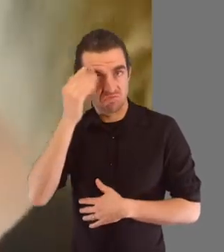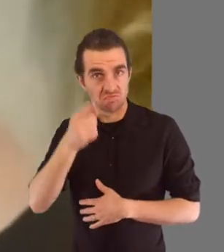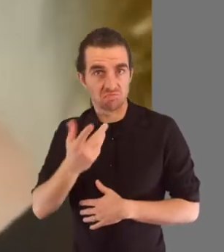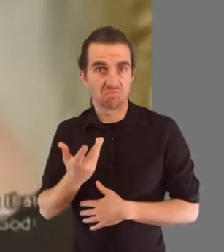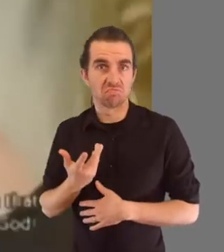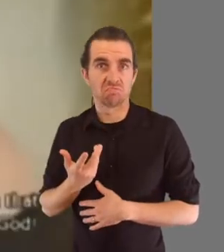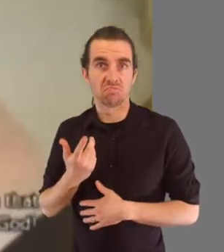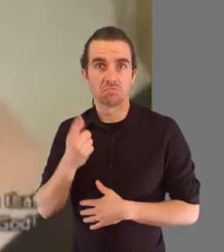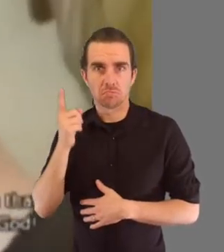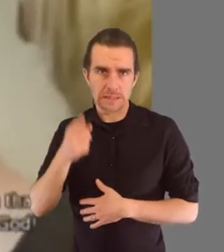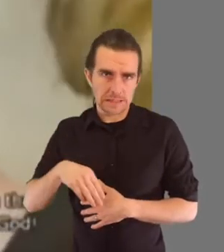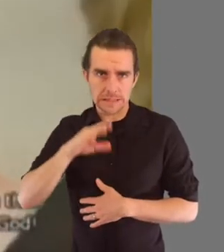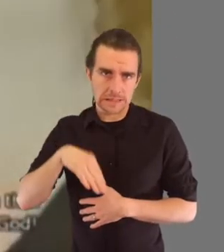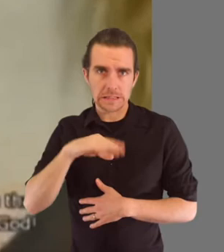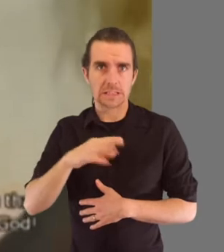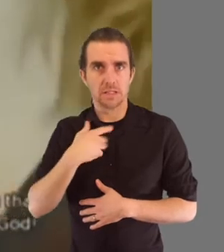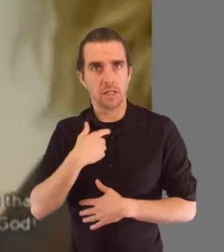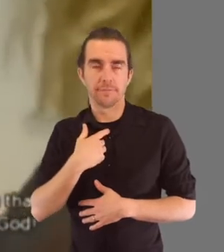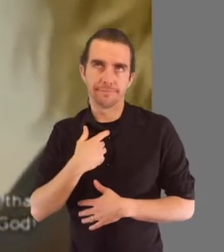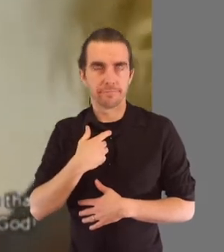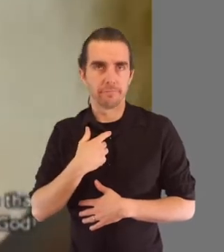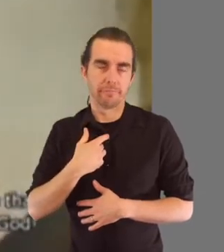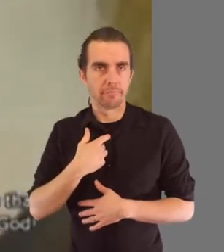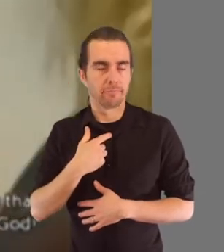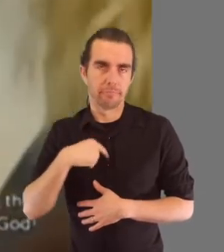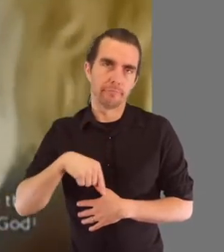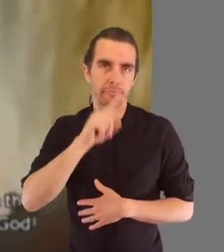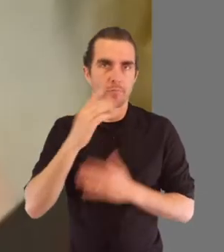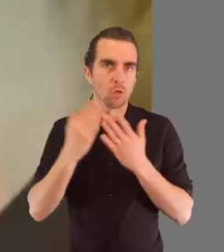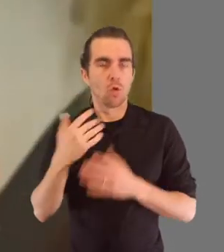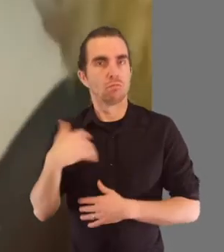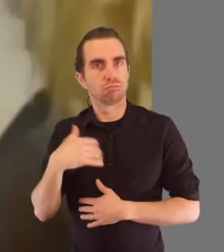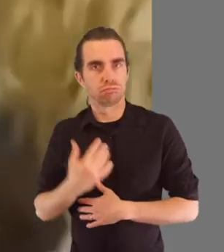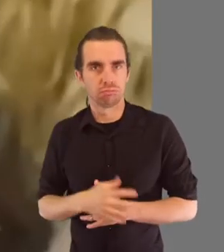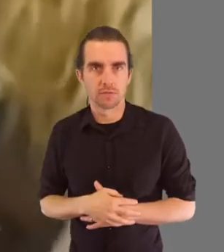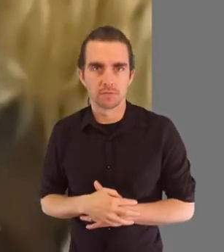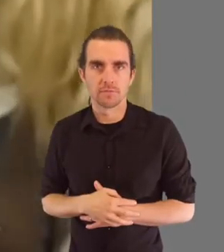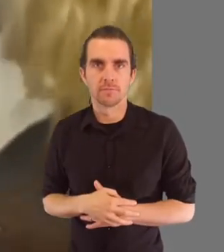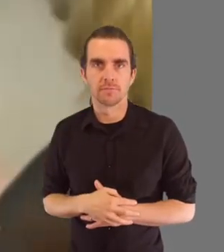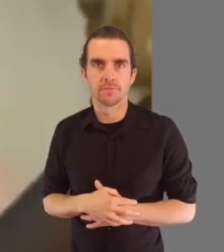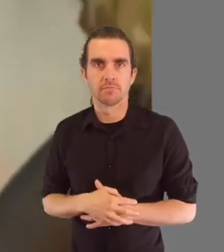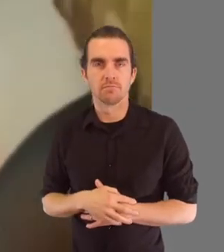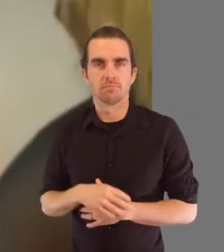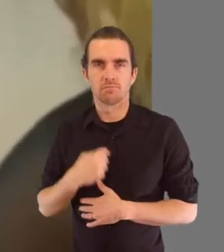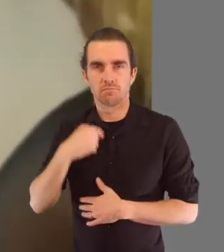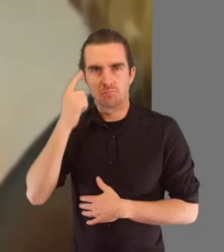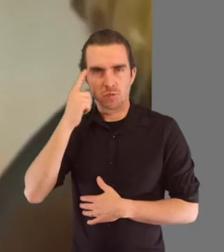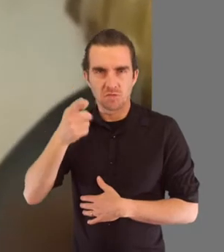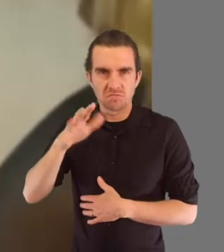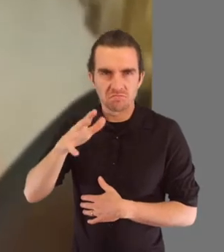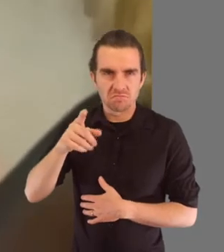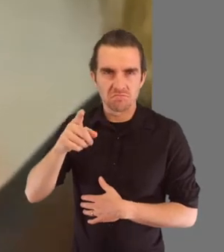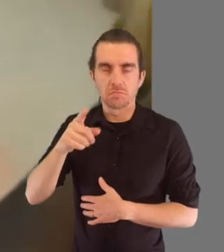knew the fuss she kicked up that I could go to school, my God, says the Pablo character. I thought you had said